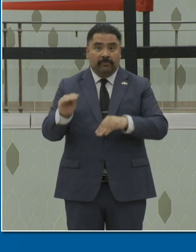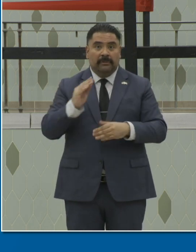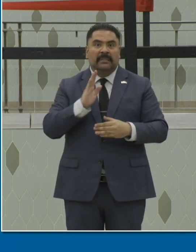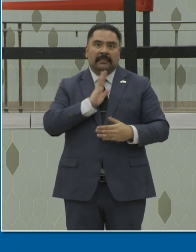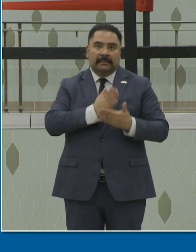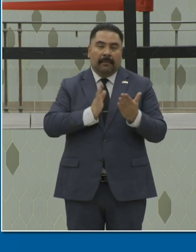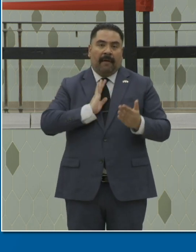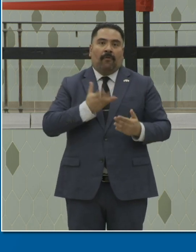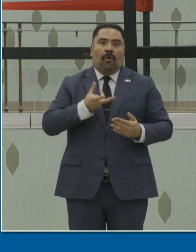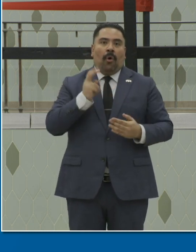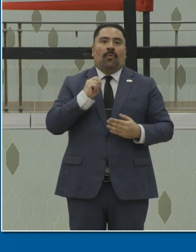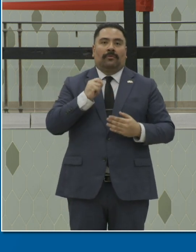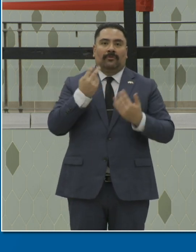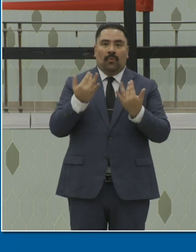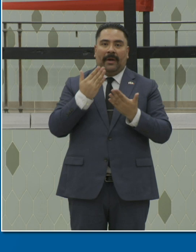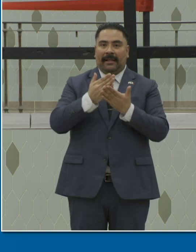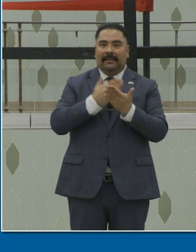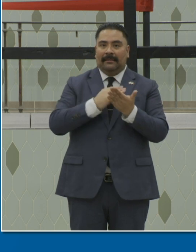our own wait lists.